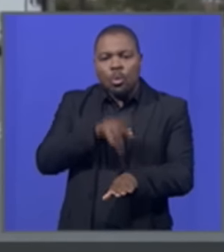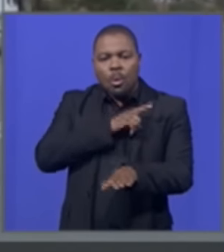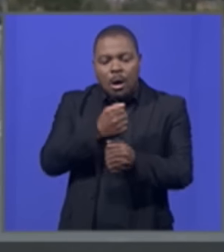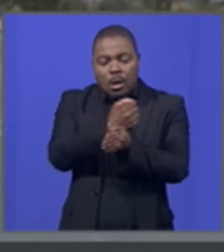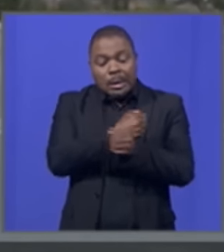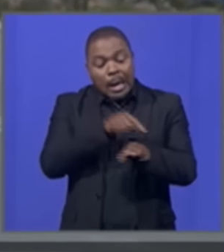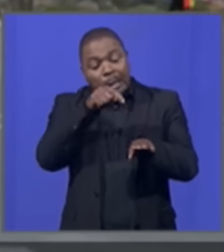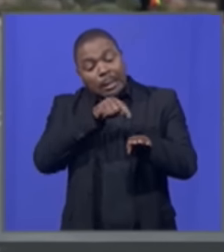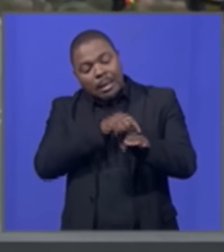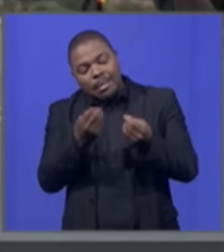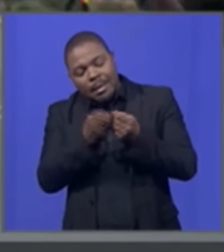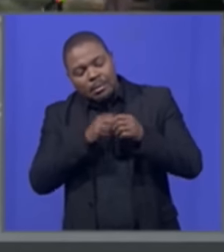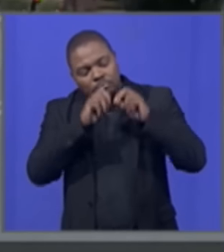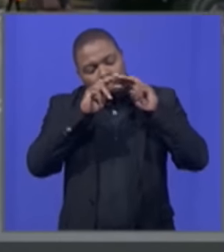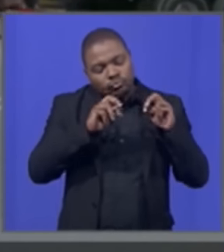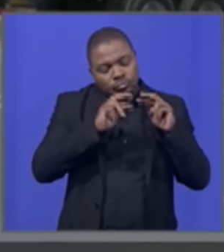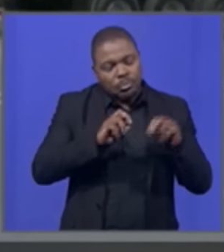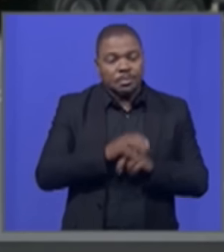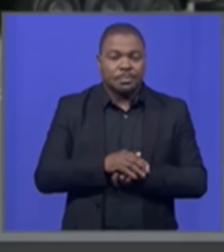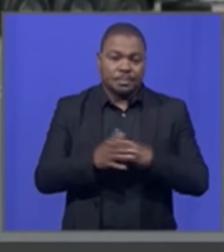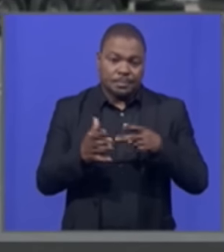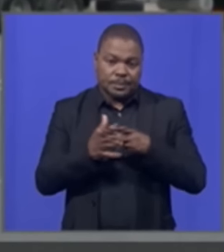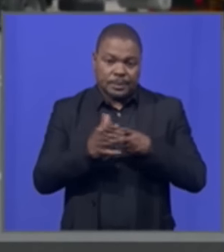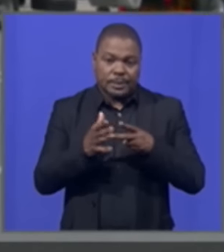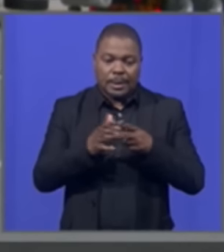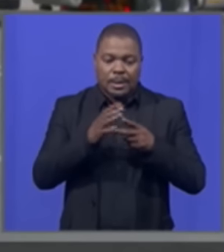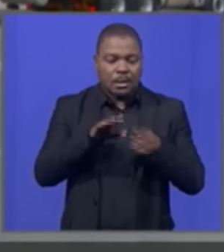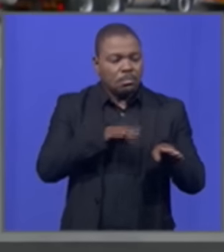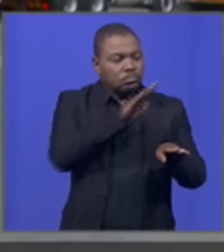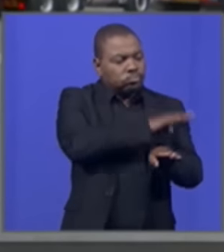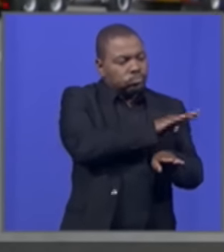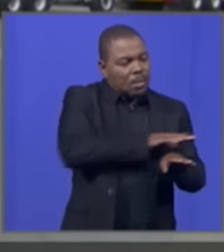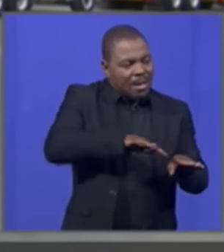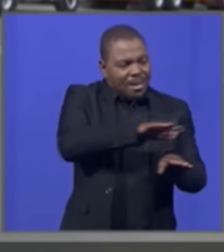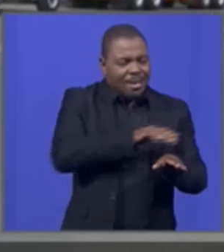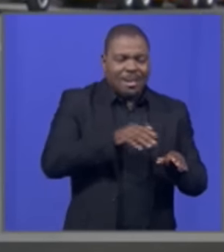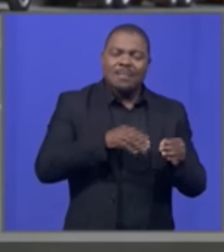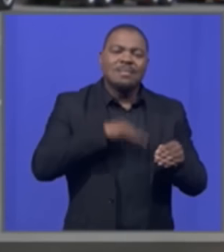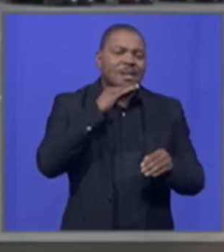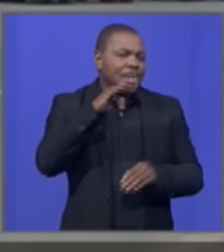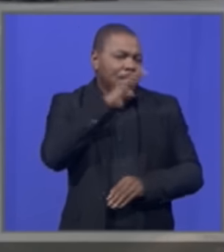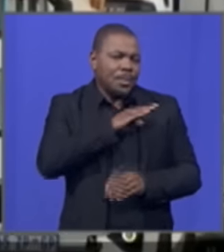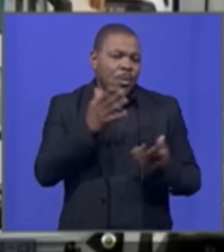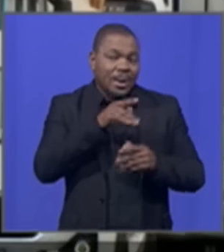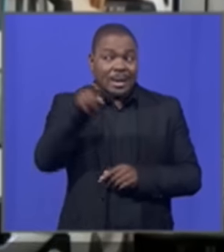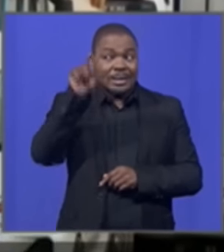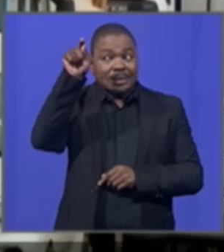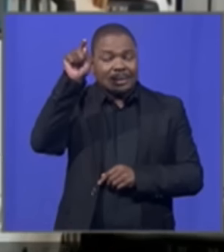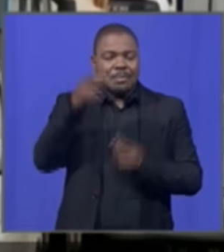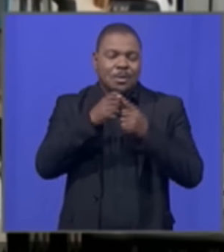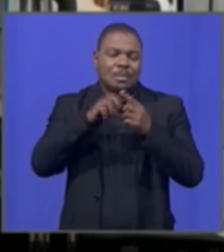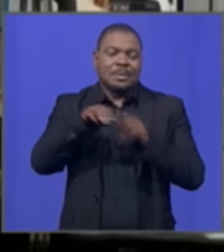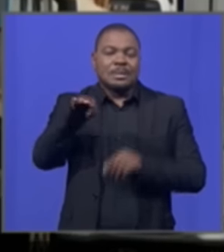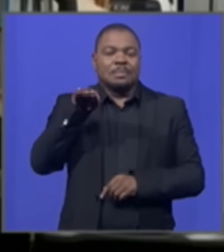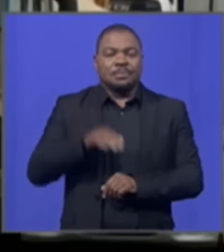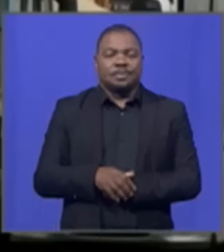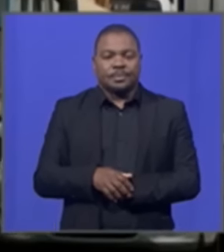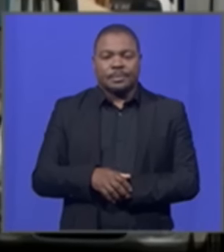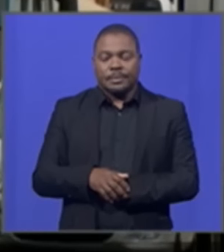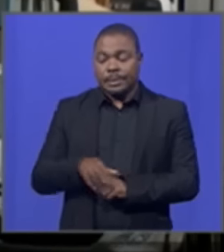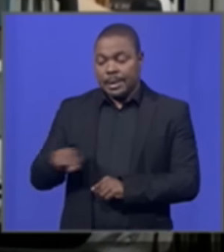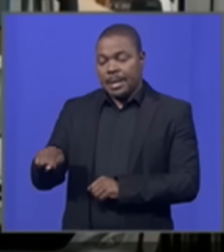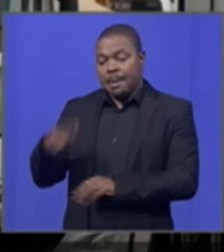ke dilori le tlhokego ya molala mo dilori tšeo di emago gona ka lehlakore la mollwane ka Zimbabwe. Lekala la taolo ya mellwane